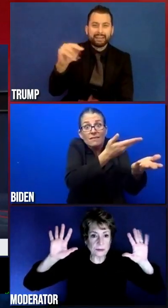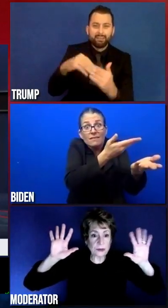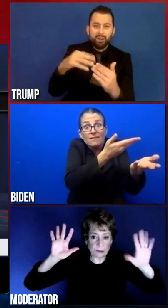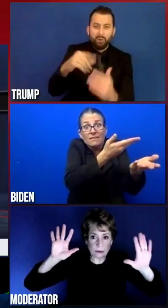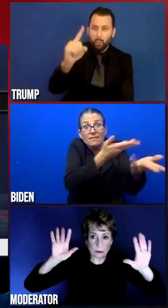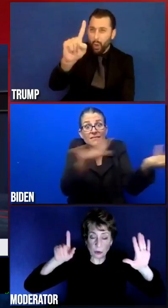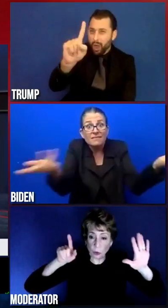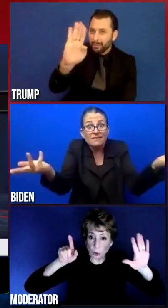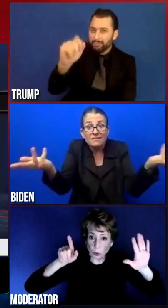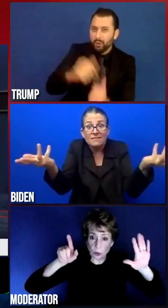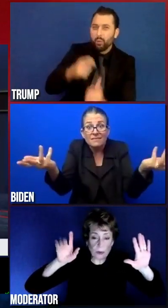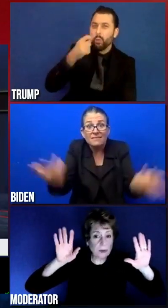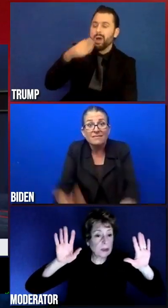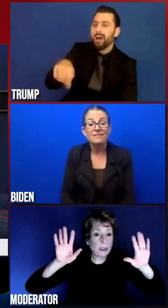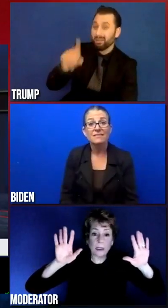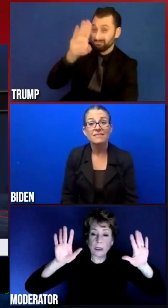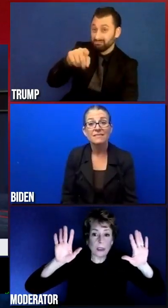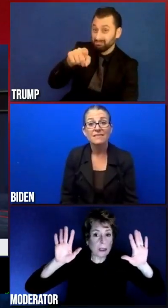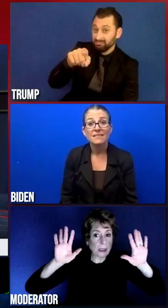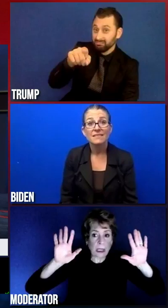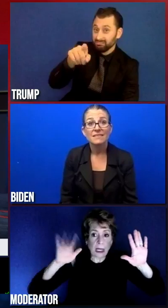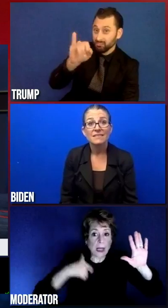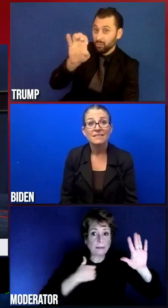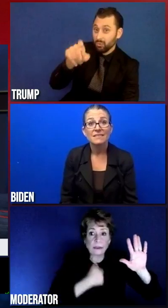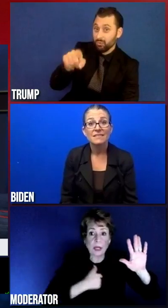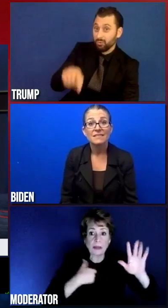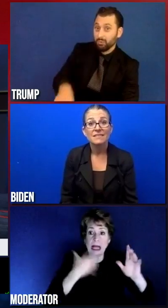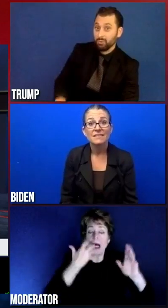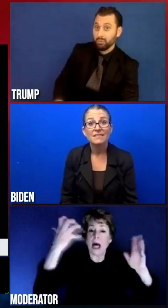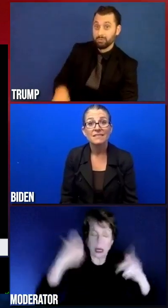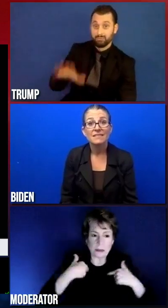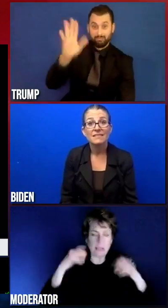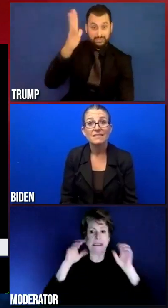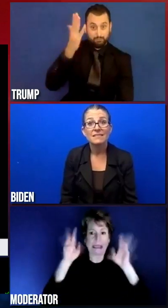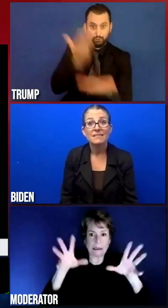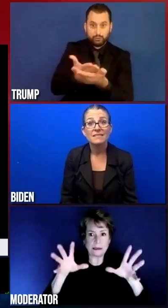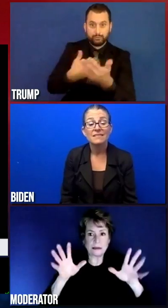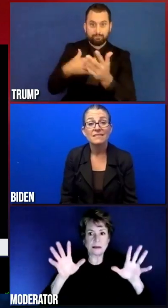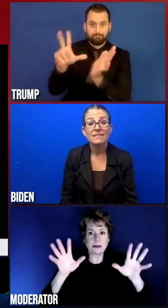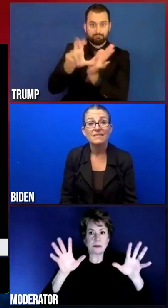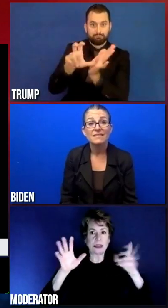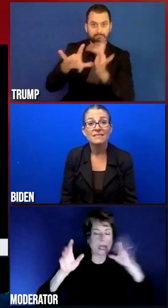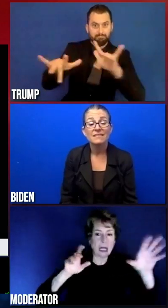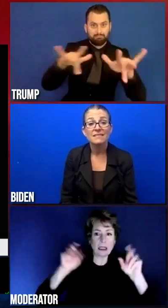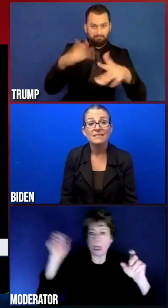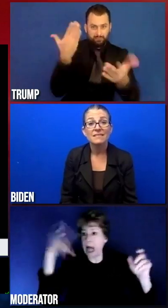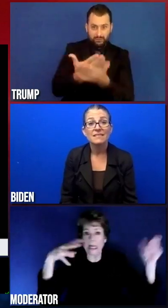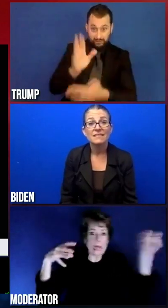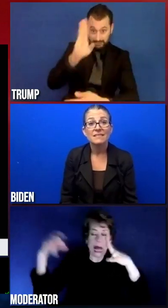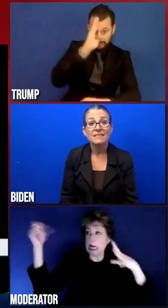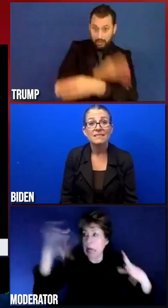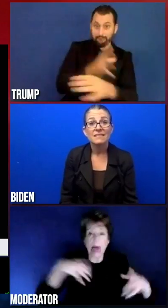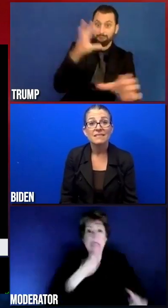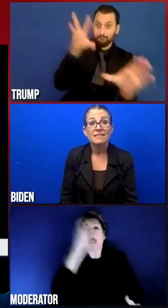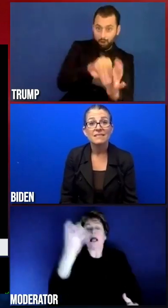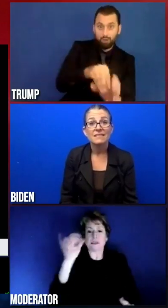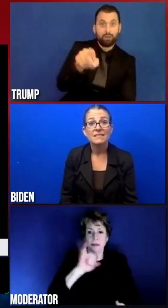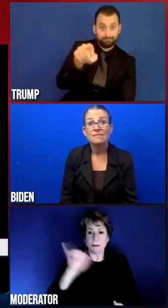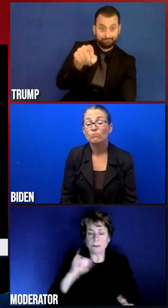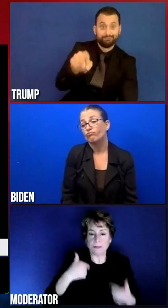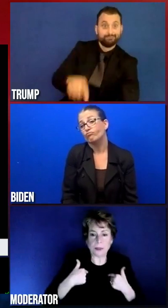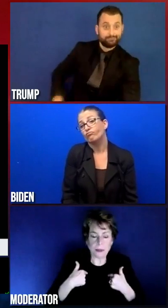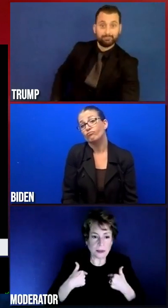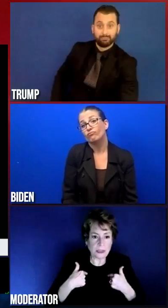raise Chris, my voice, he's but I on see it seems tape. to be. Why should I be different than the two of you? So here's the Got a deal. good point. We have